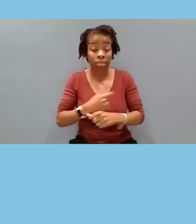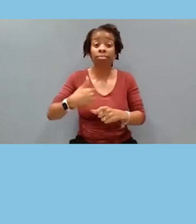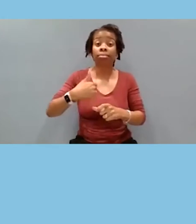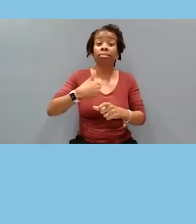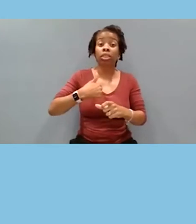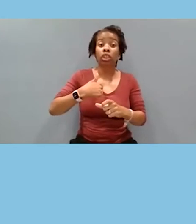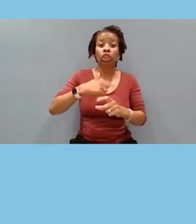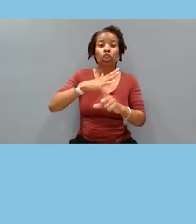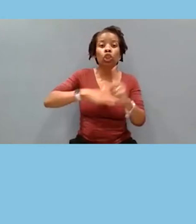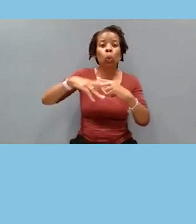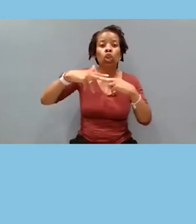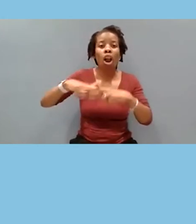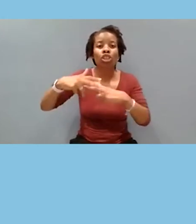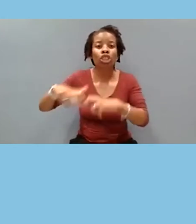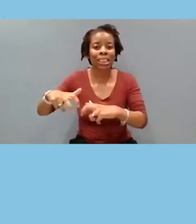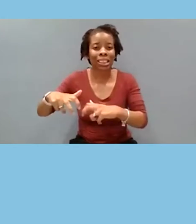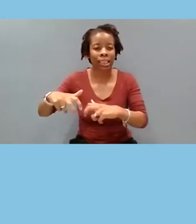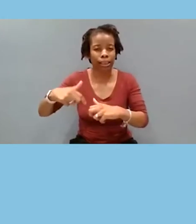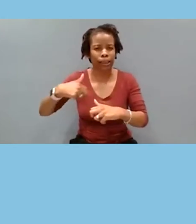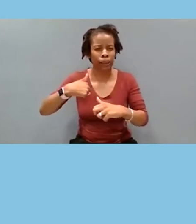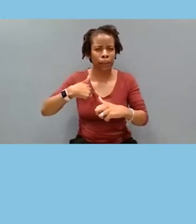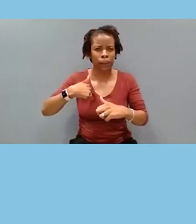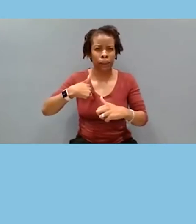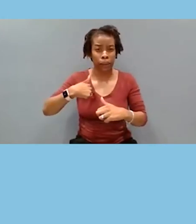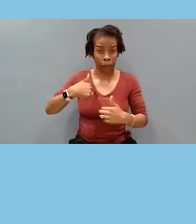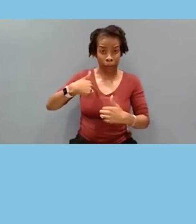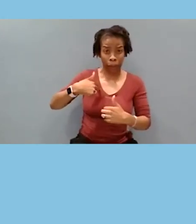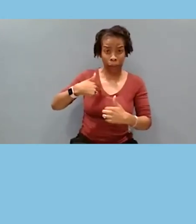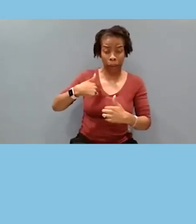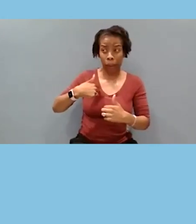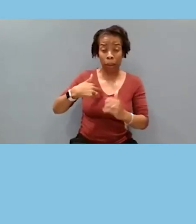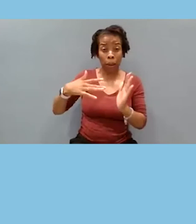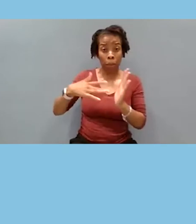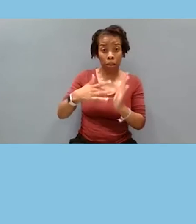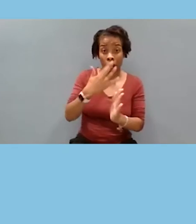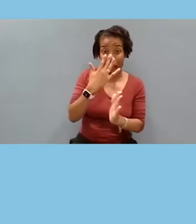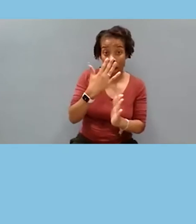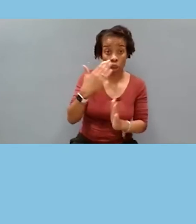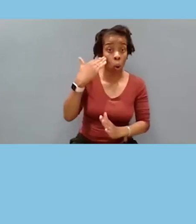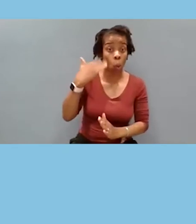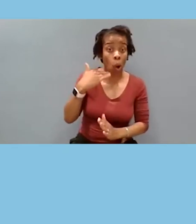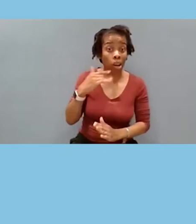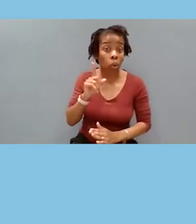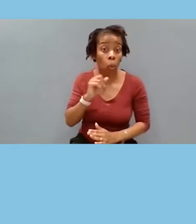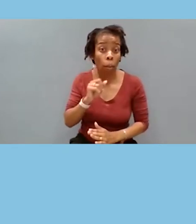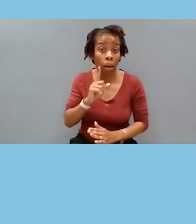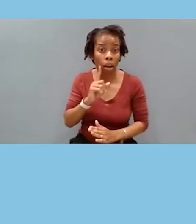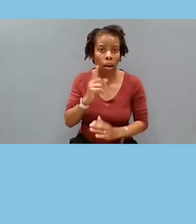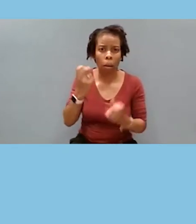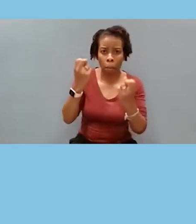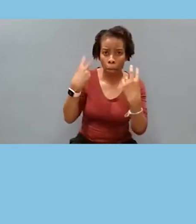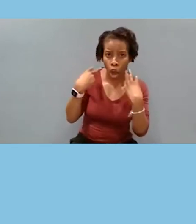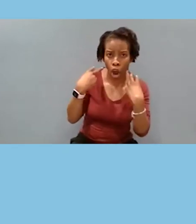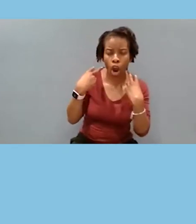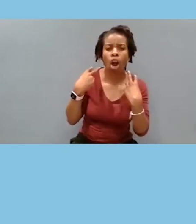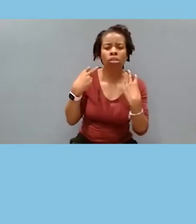So what is this middle-aged, white-looking blonde woman who can still do cartwheels doing here then?